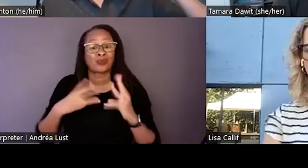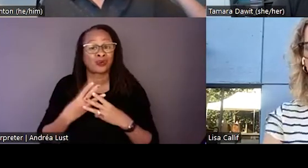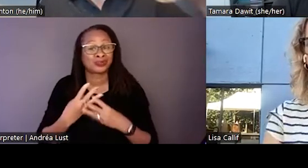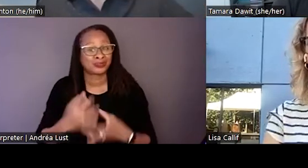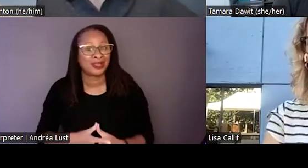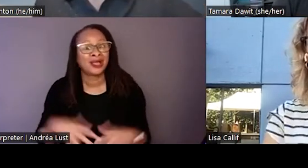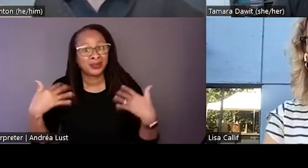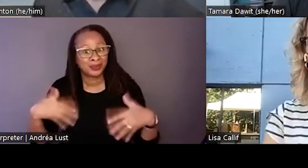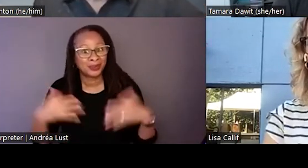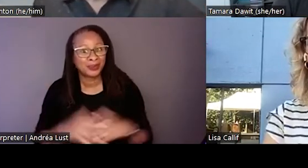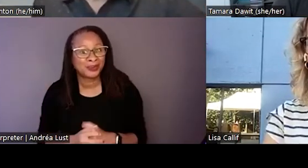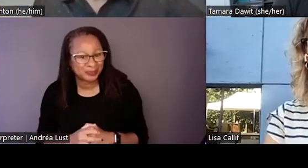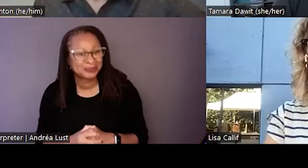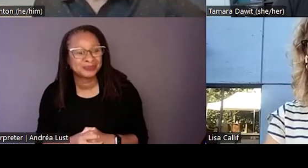Well,